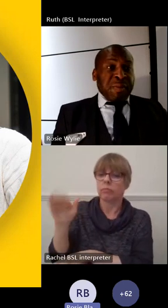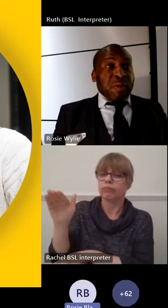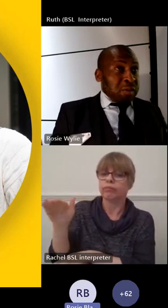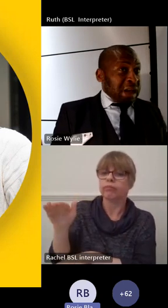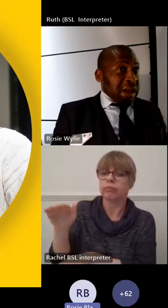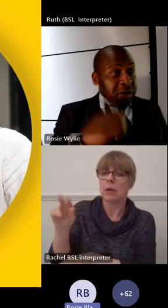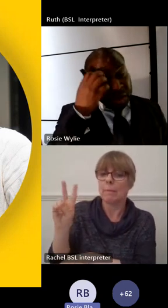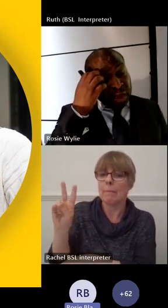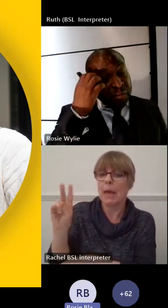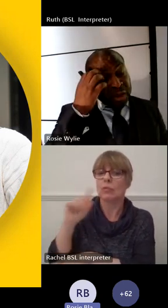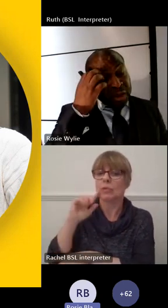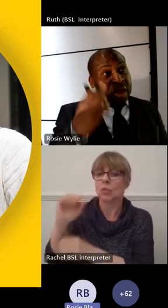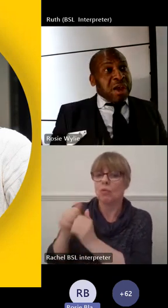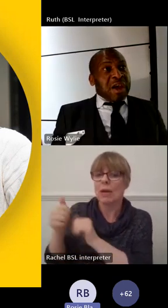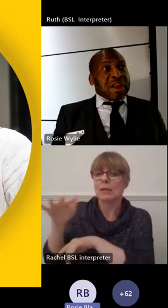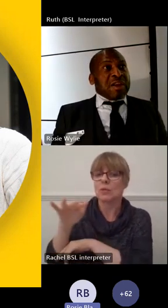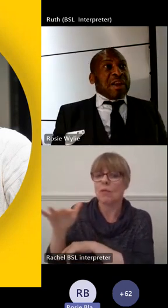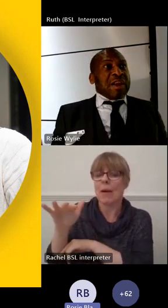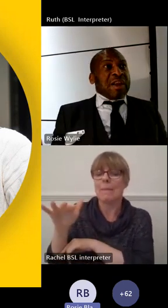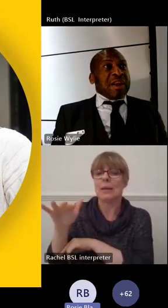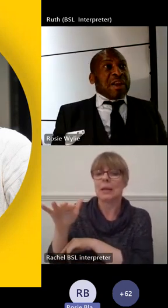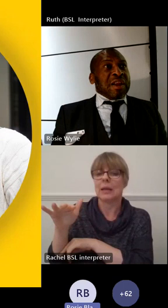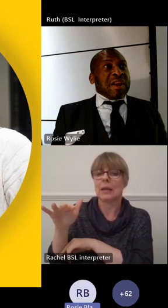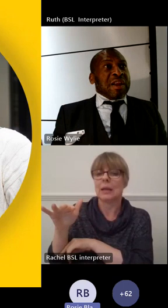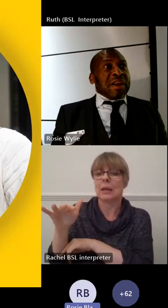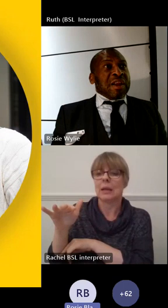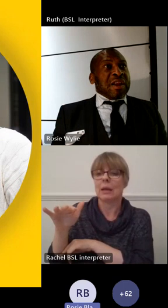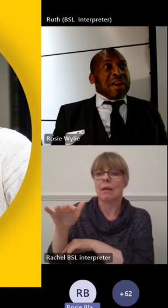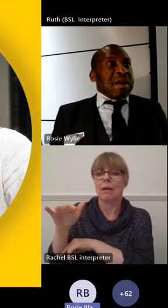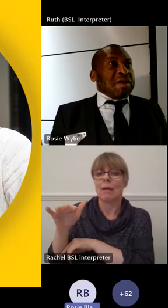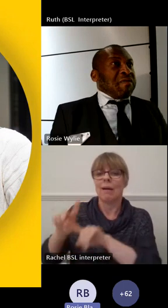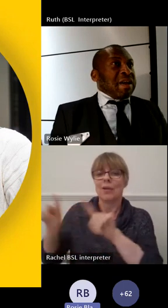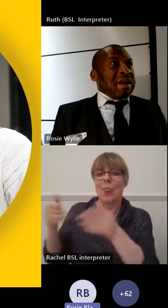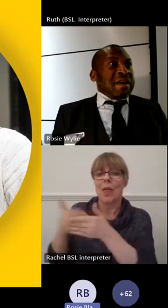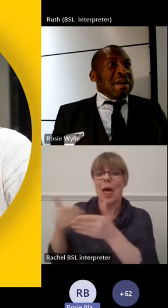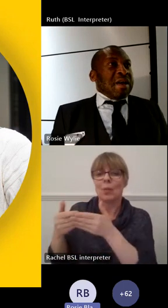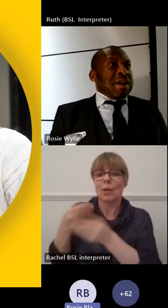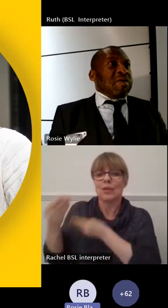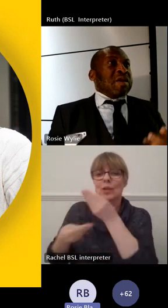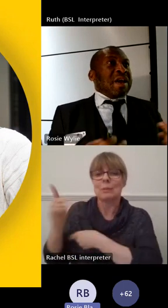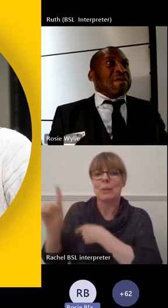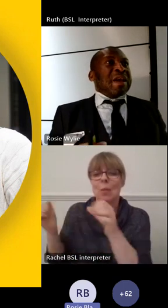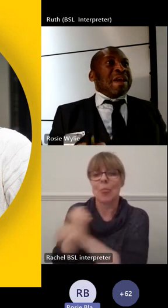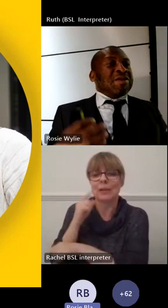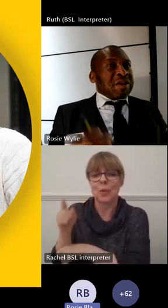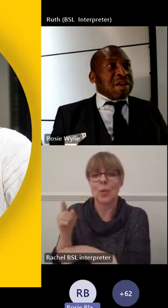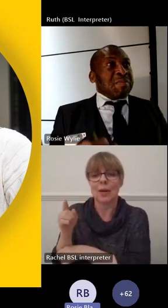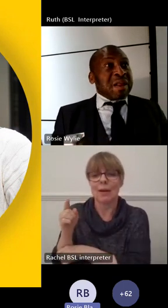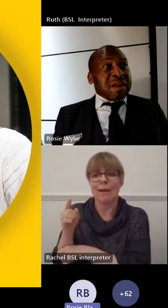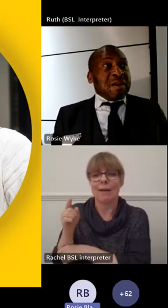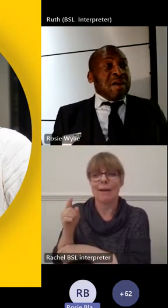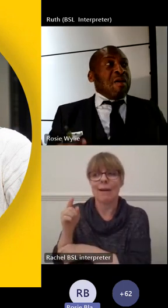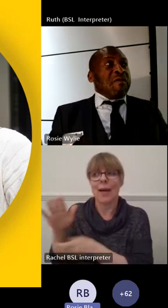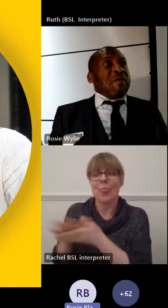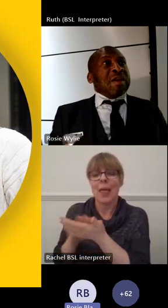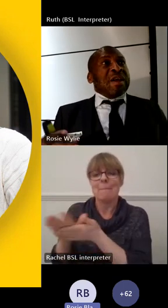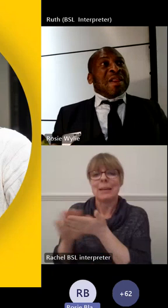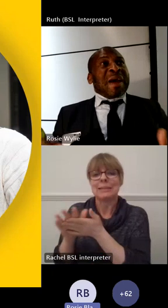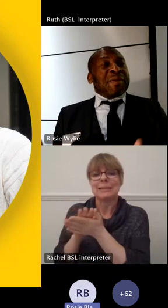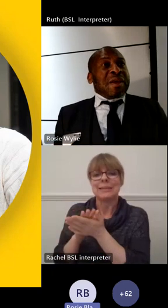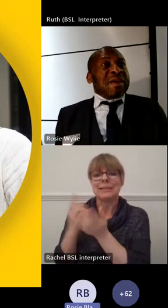or people that they're connected with in another language and explain what they're doing and stuff like that. And then that's where the interesting message